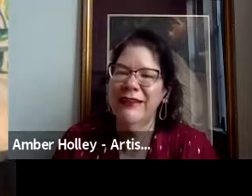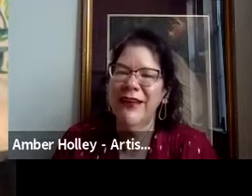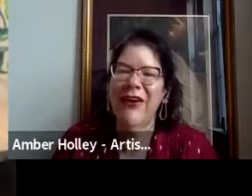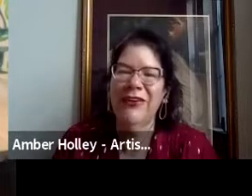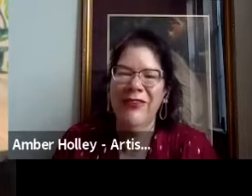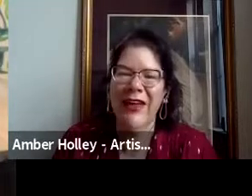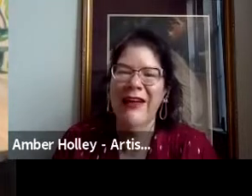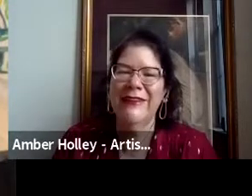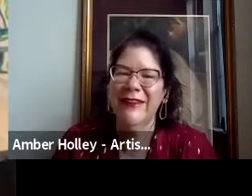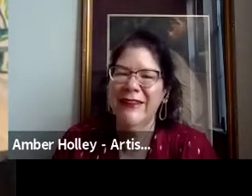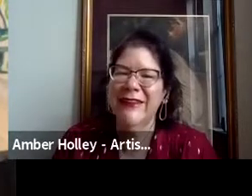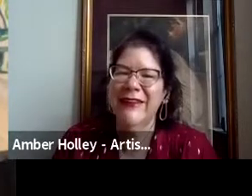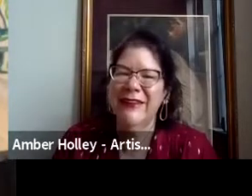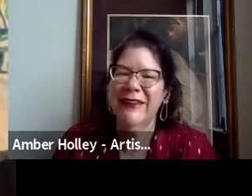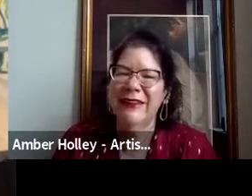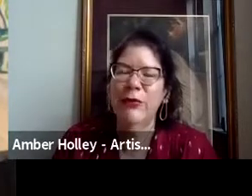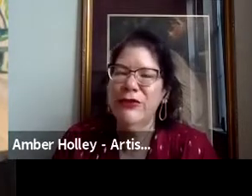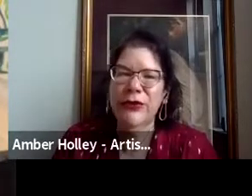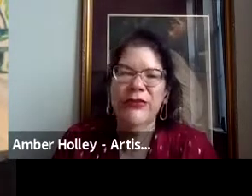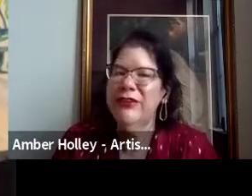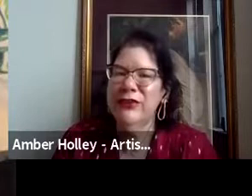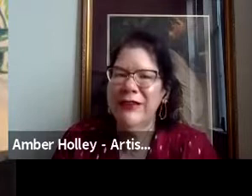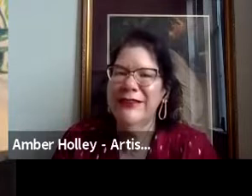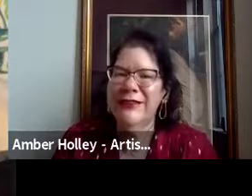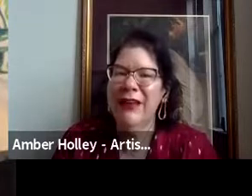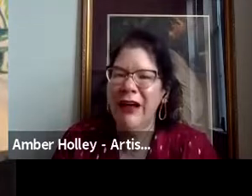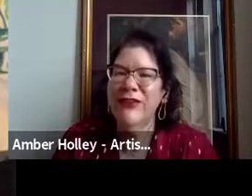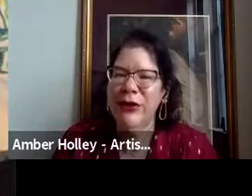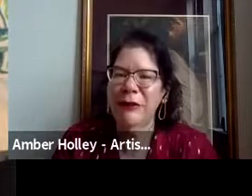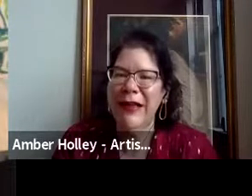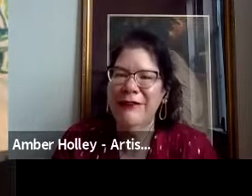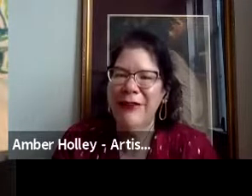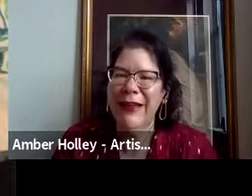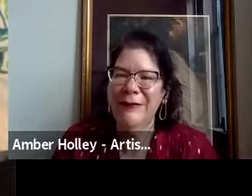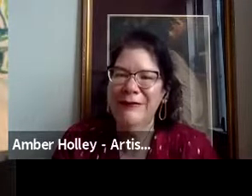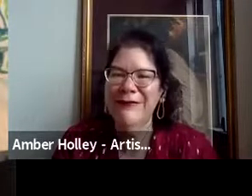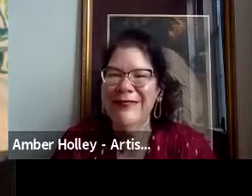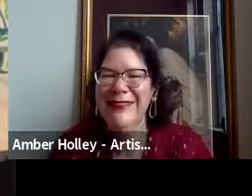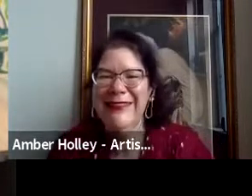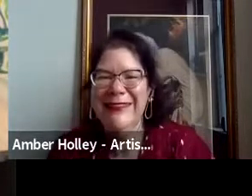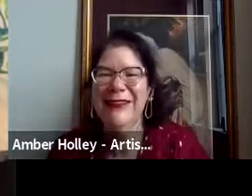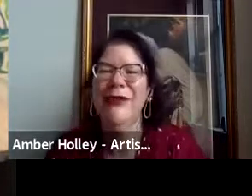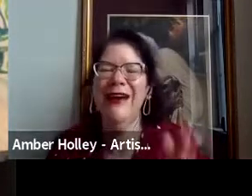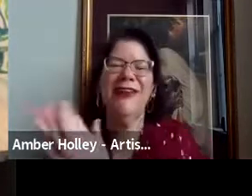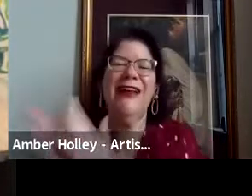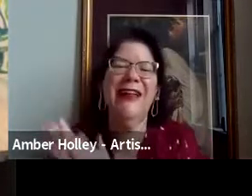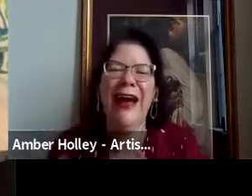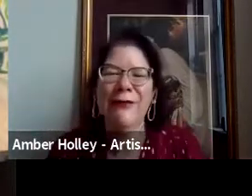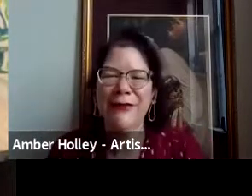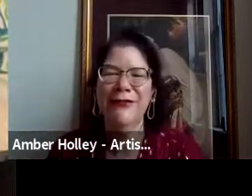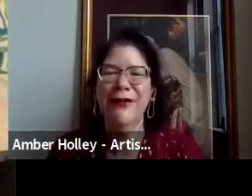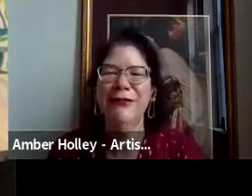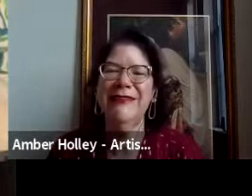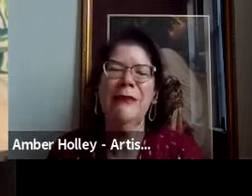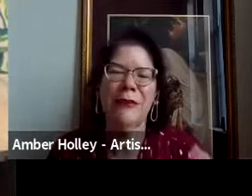And yes, all of that. Yeah. Preschoolers can do this. It's not too complicated for them. Yeah. So we have a